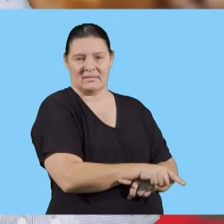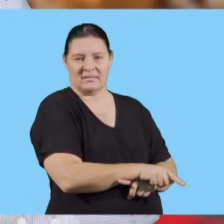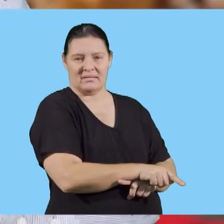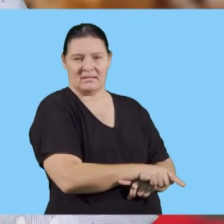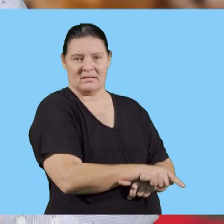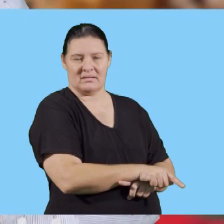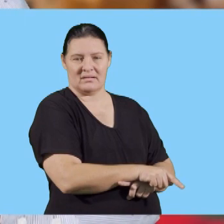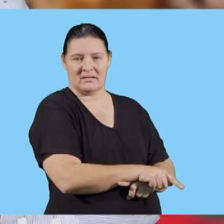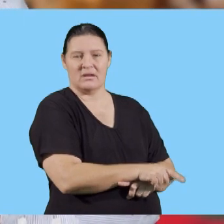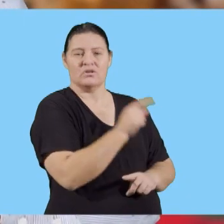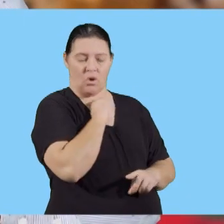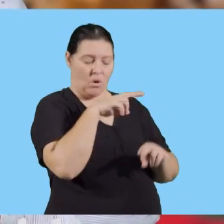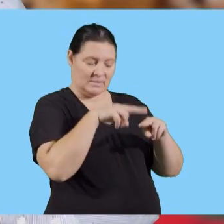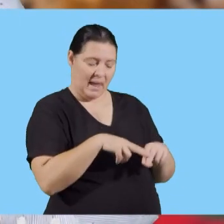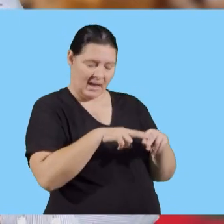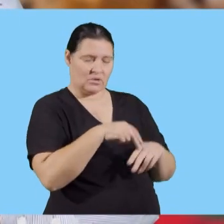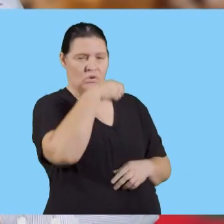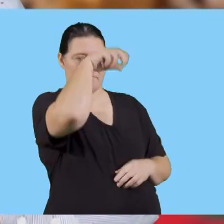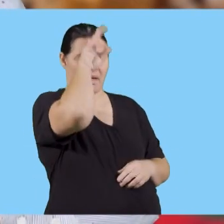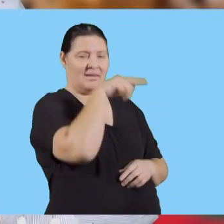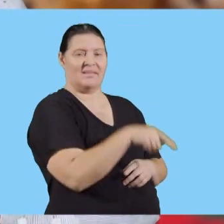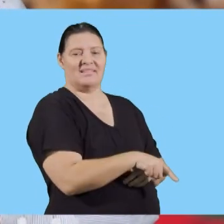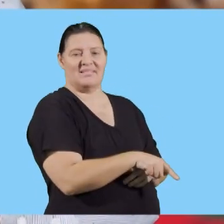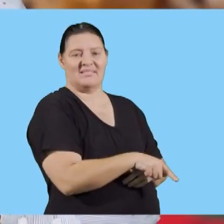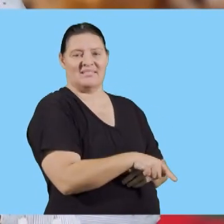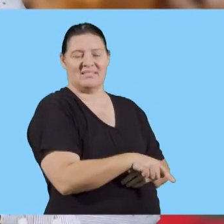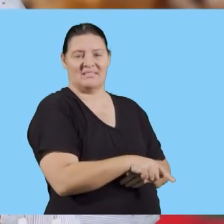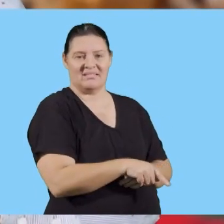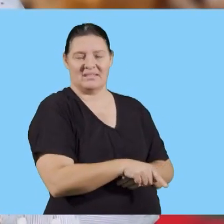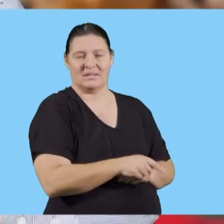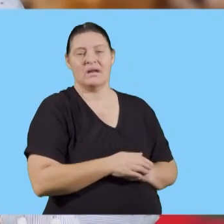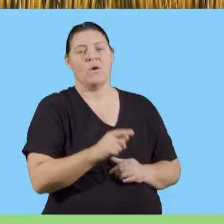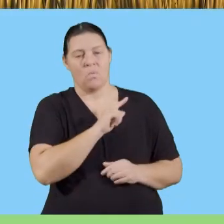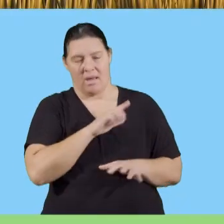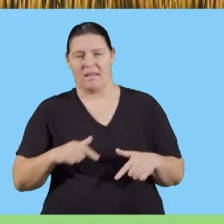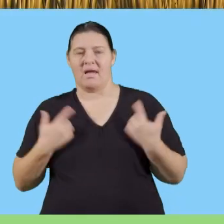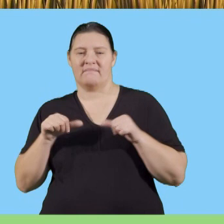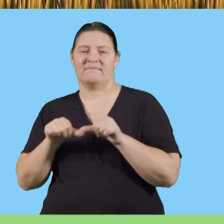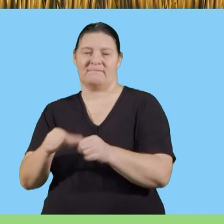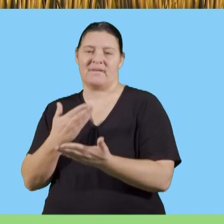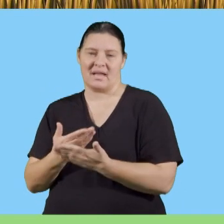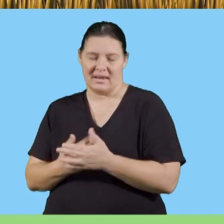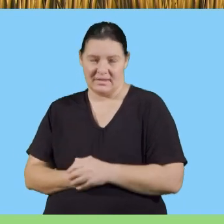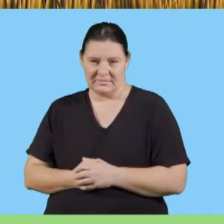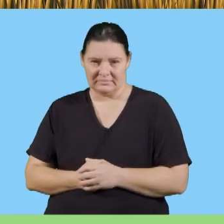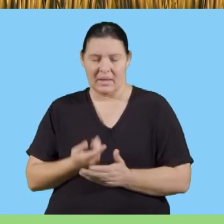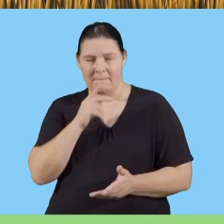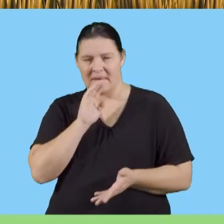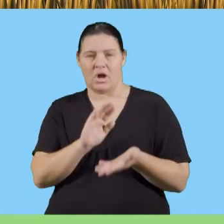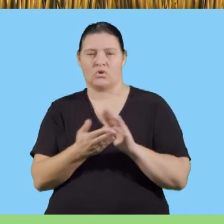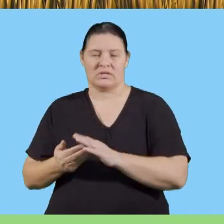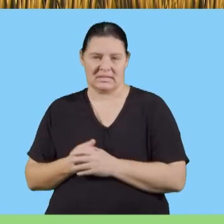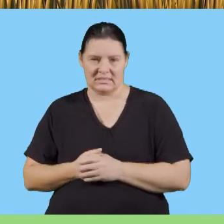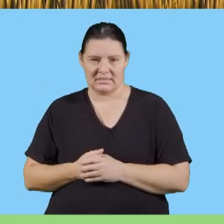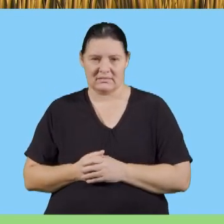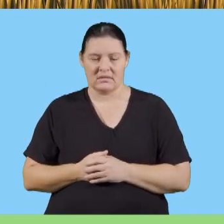its survival. So that is a community. A variety of populations that are found in the same area,